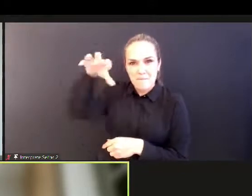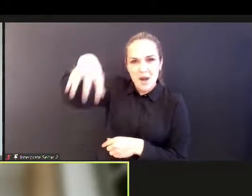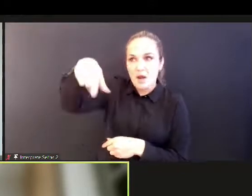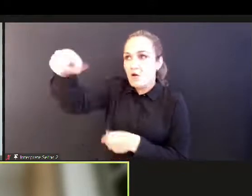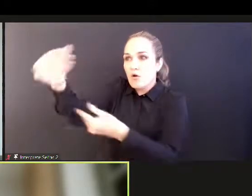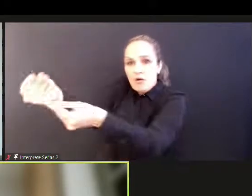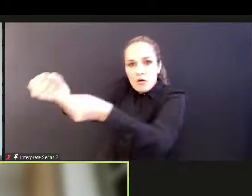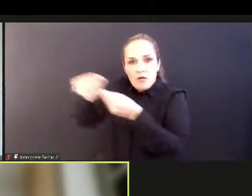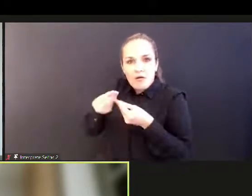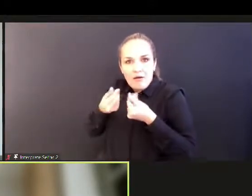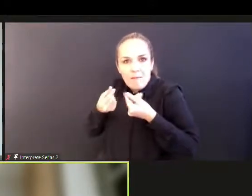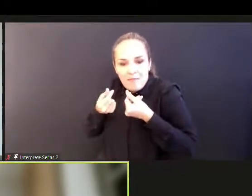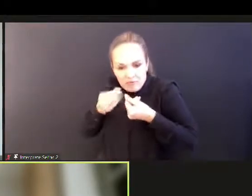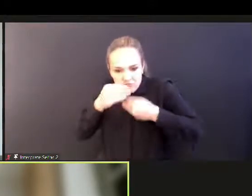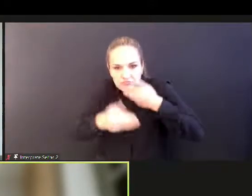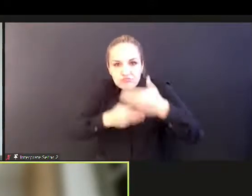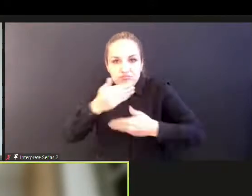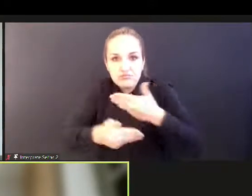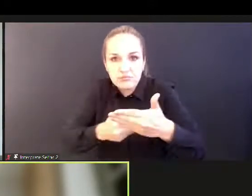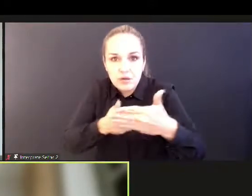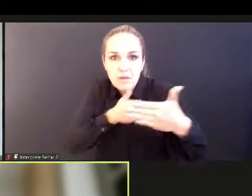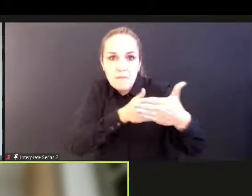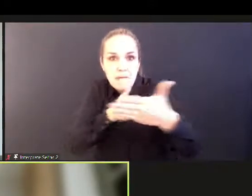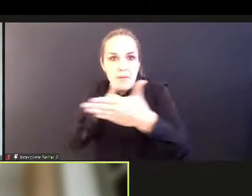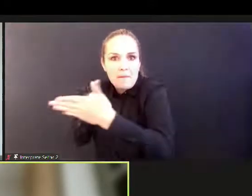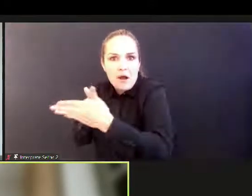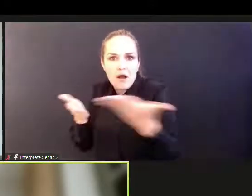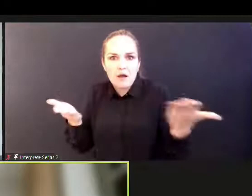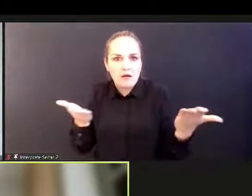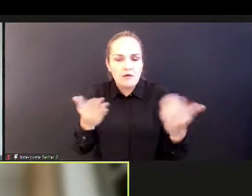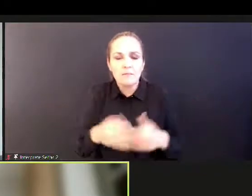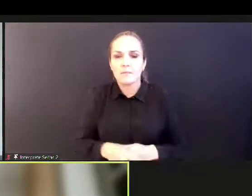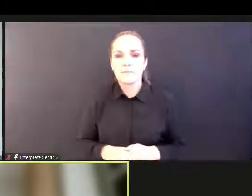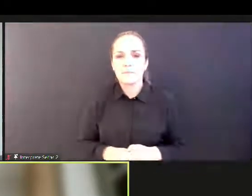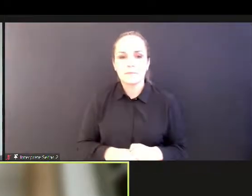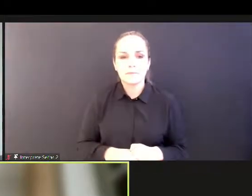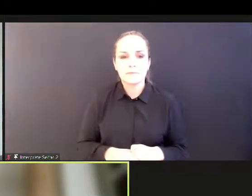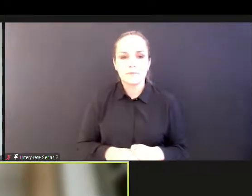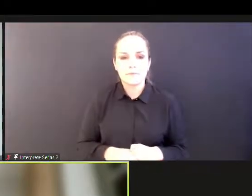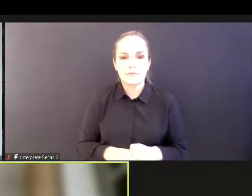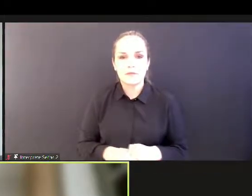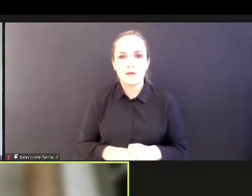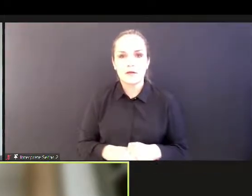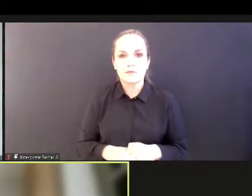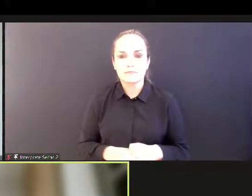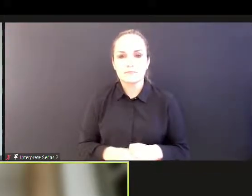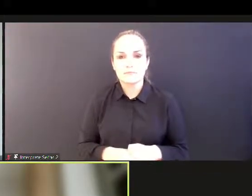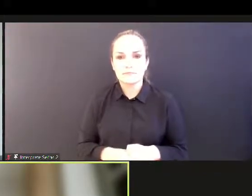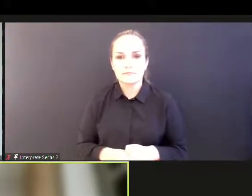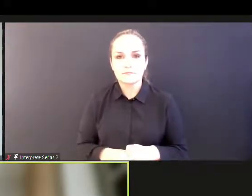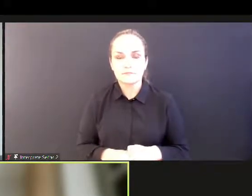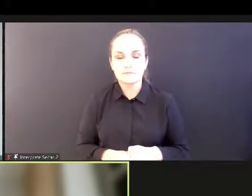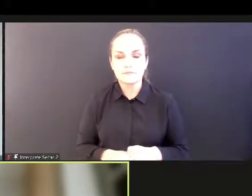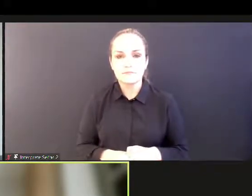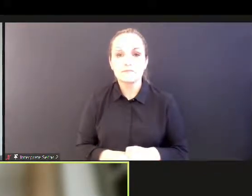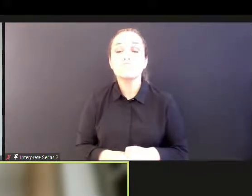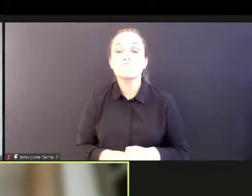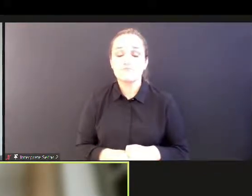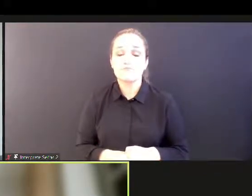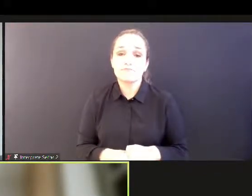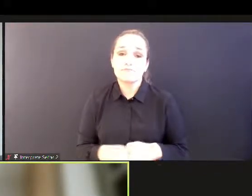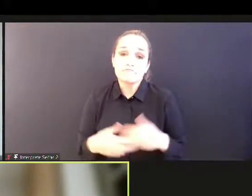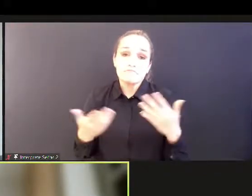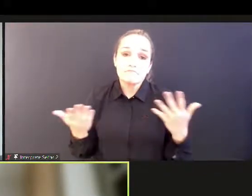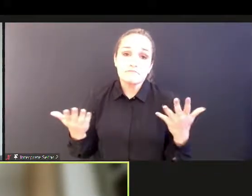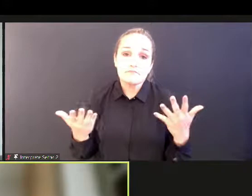government. So because, it's both certain inherent things that countries may have enable them to